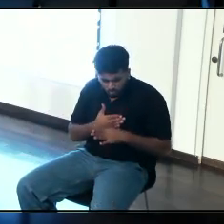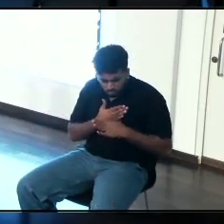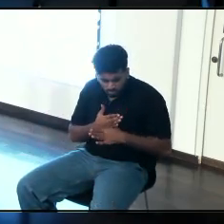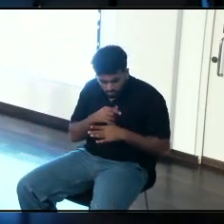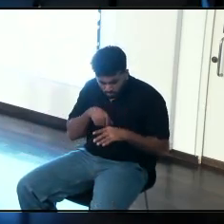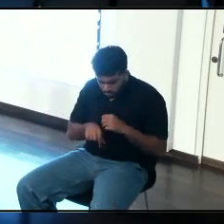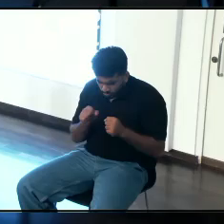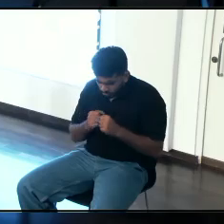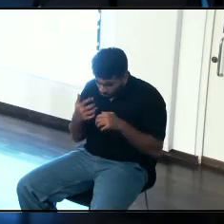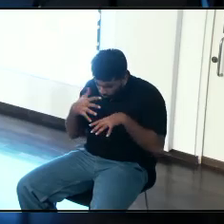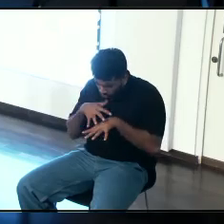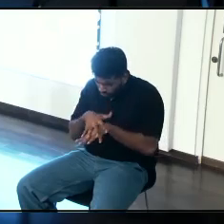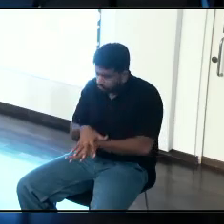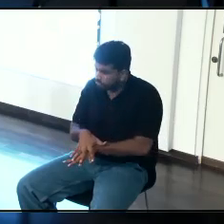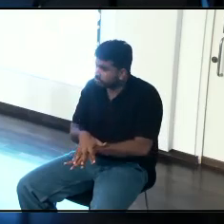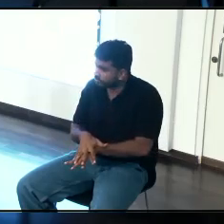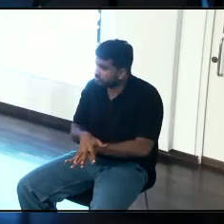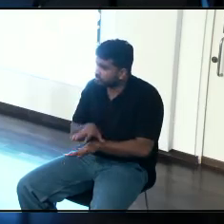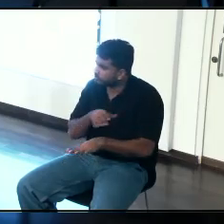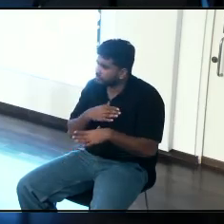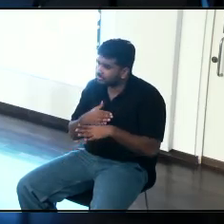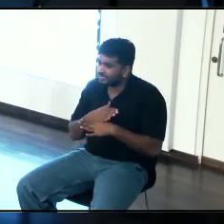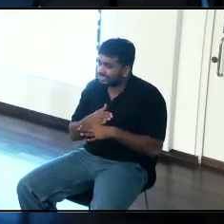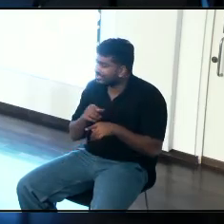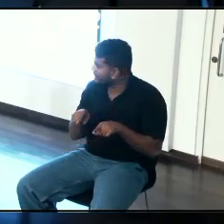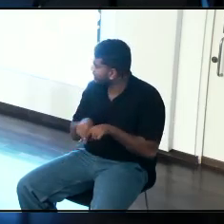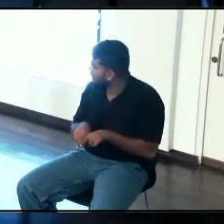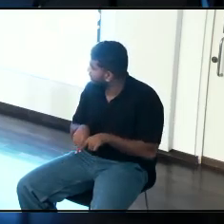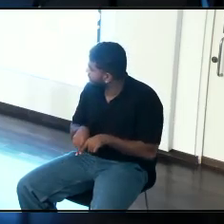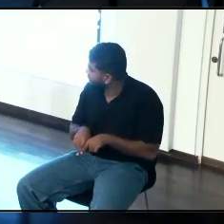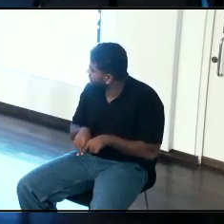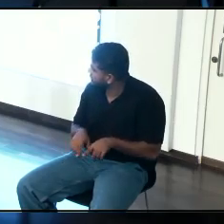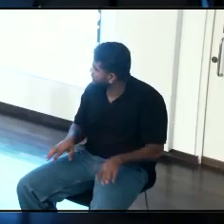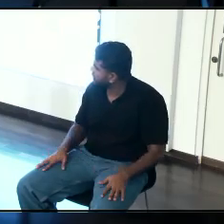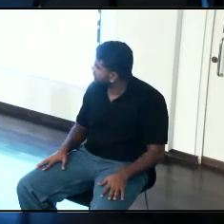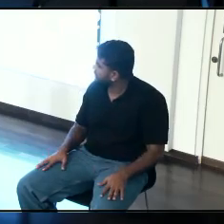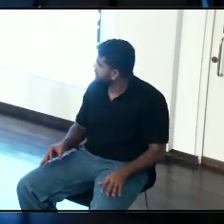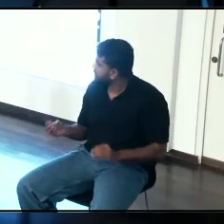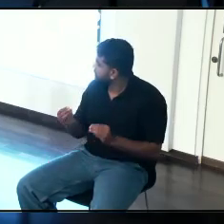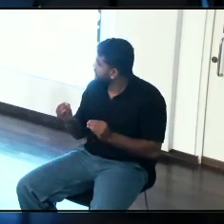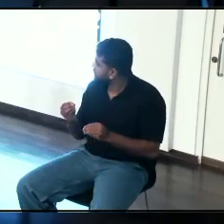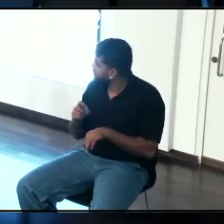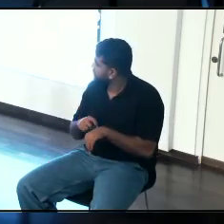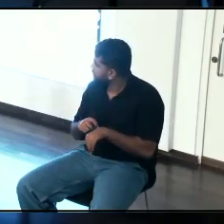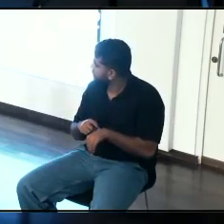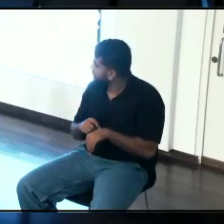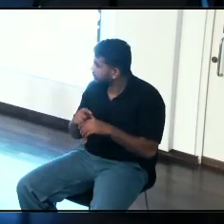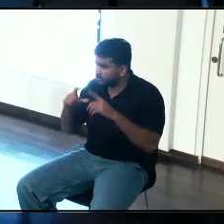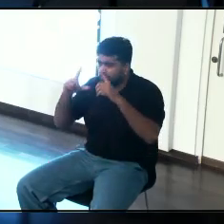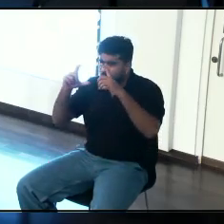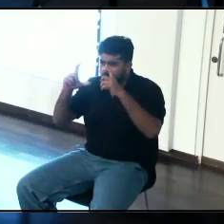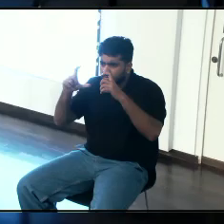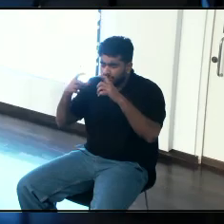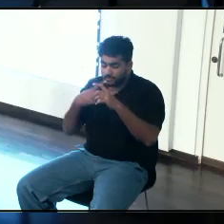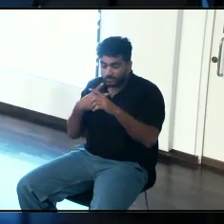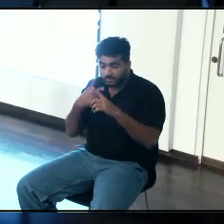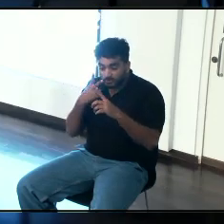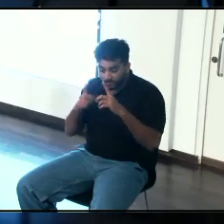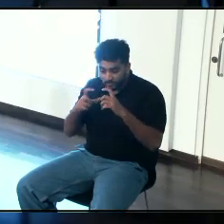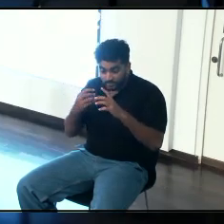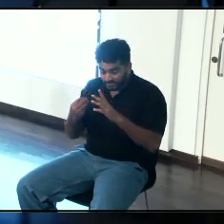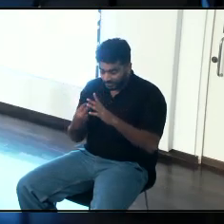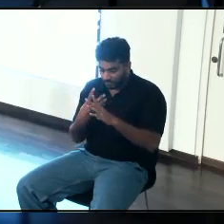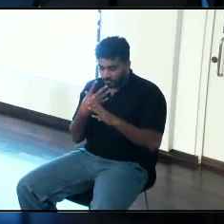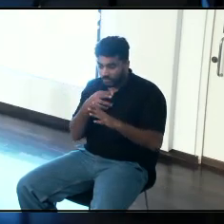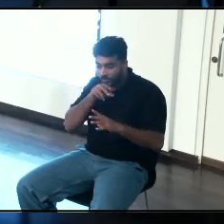collaborative kind of partnership. So sometimes it was the photographs that came and inspired her